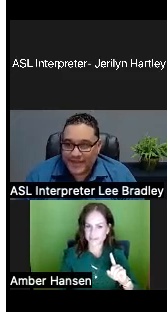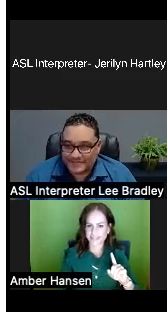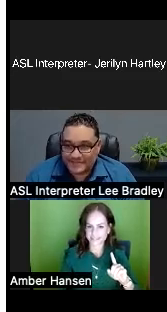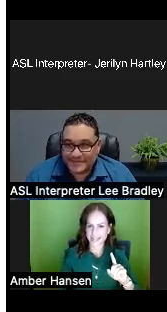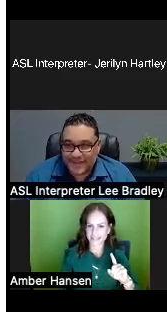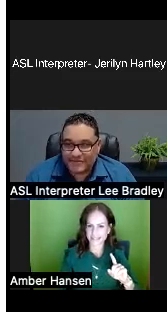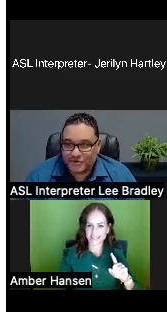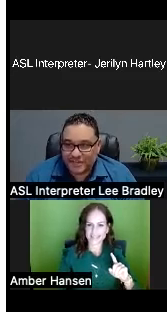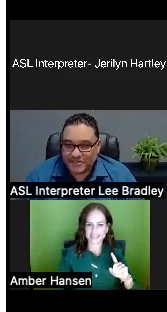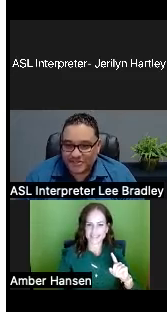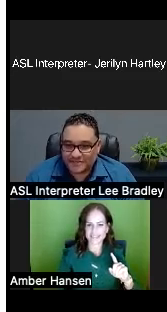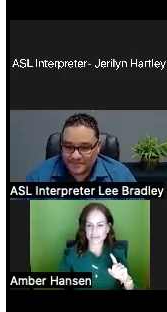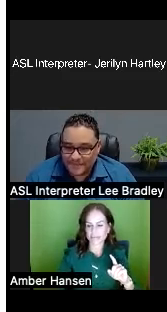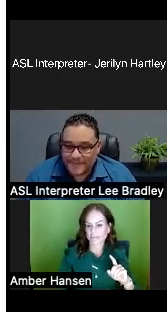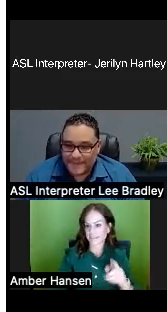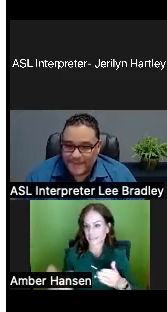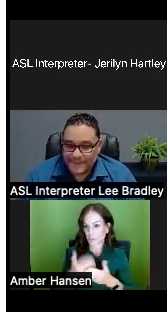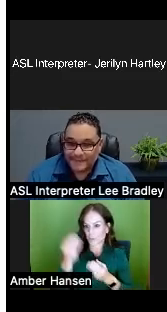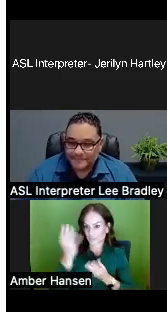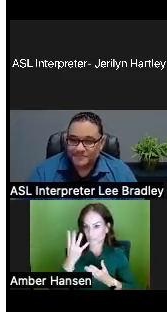Okay, it's kind of a tricky question.